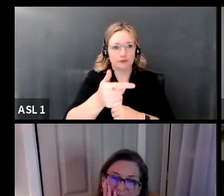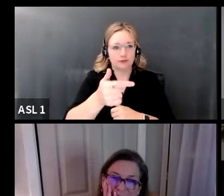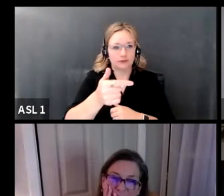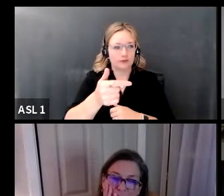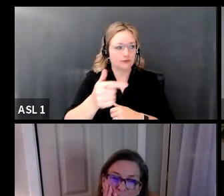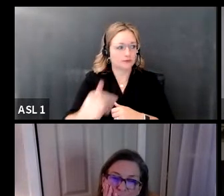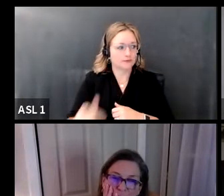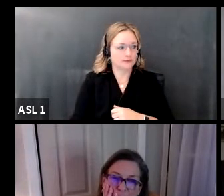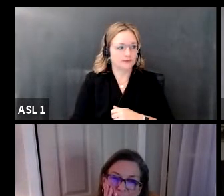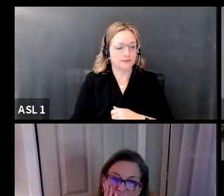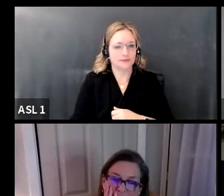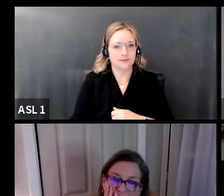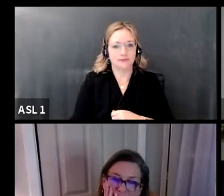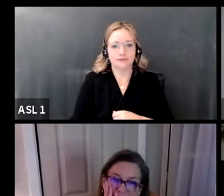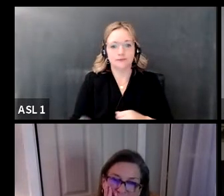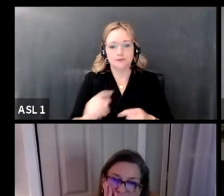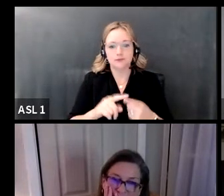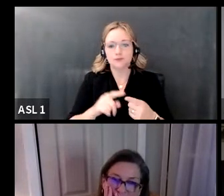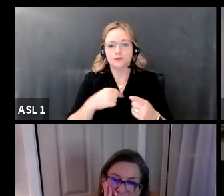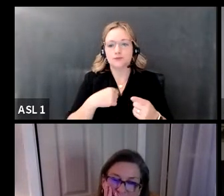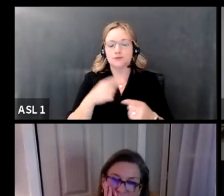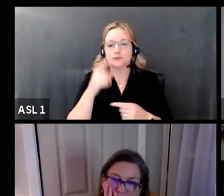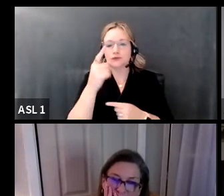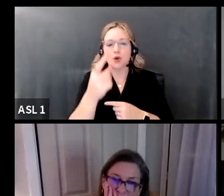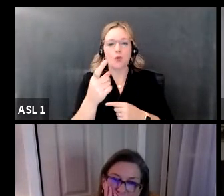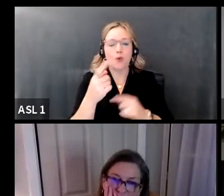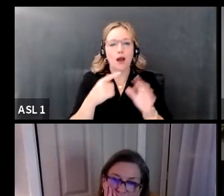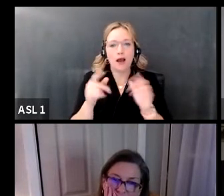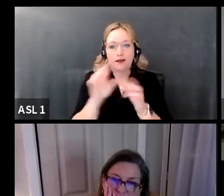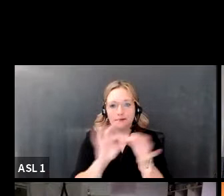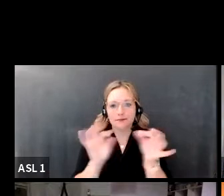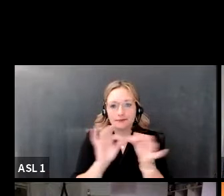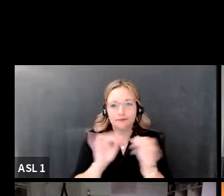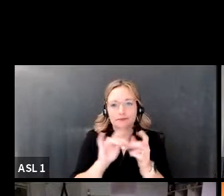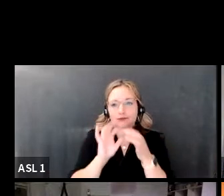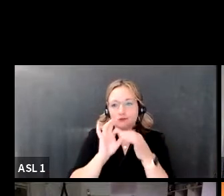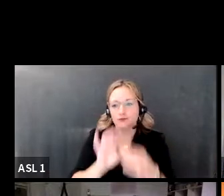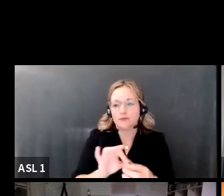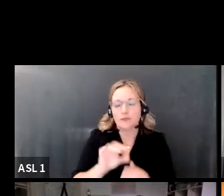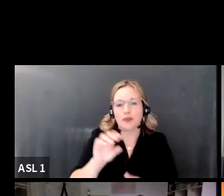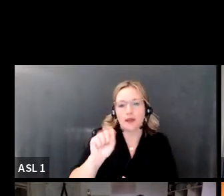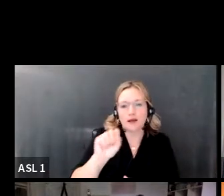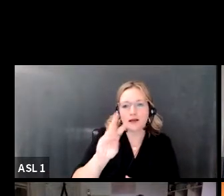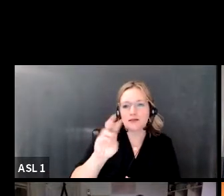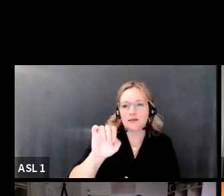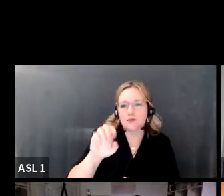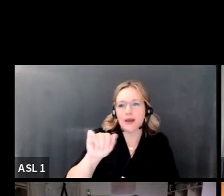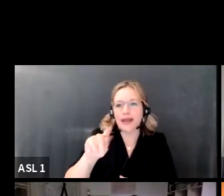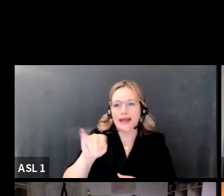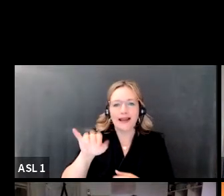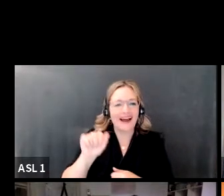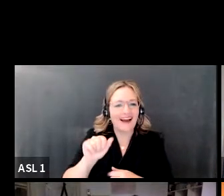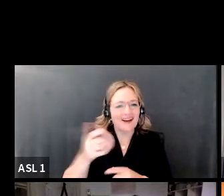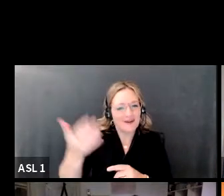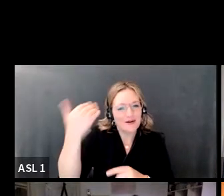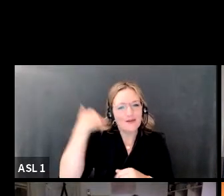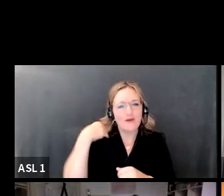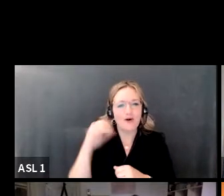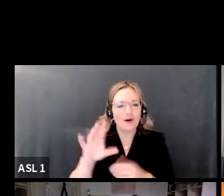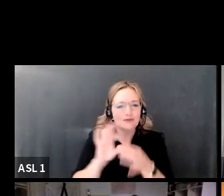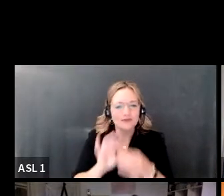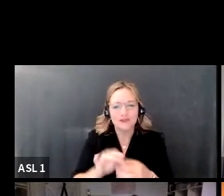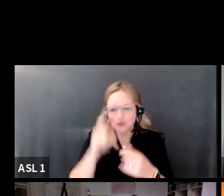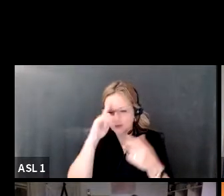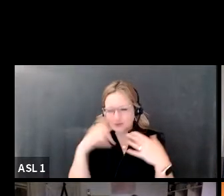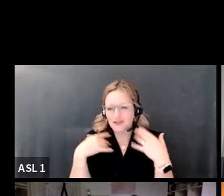and um one of them was in regards to swaita's uh comment about like the mental health strategies and stuff like that um one of